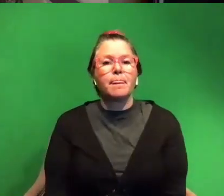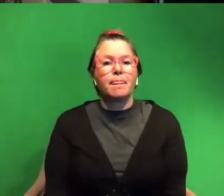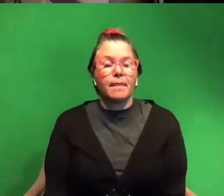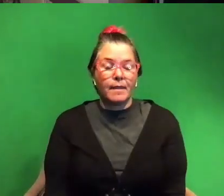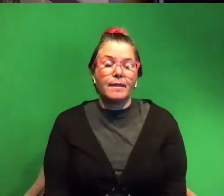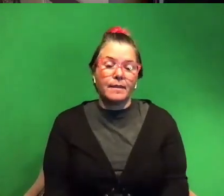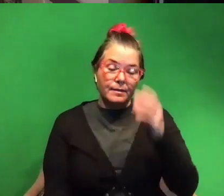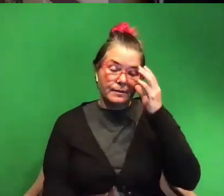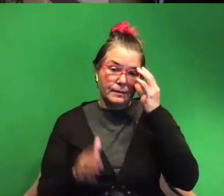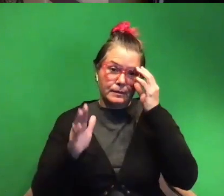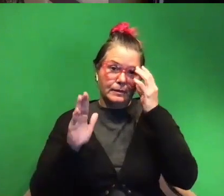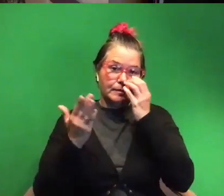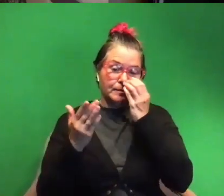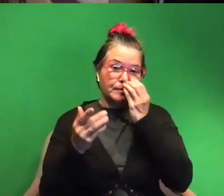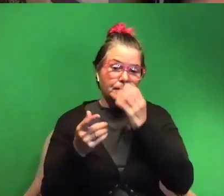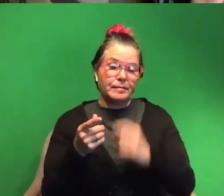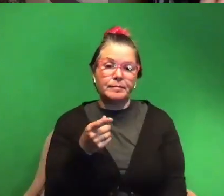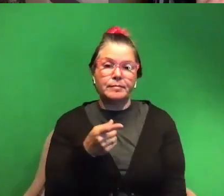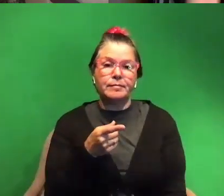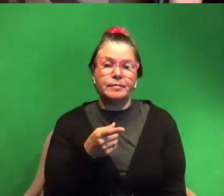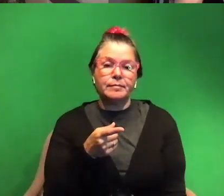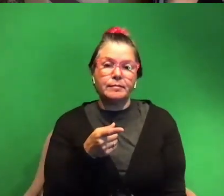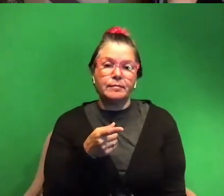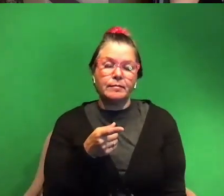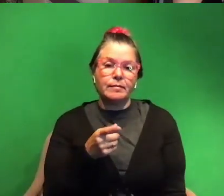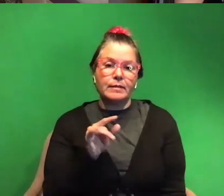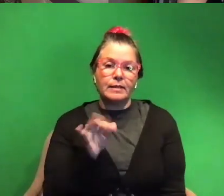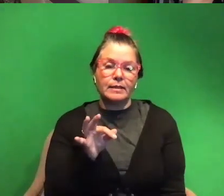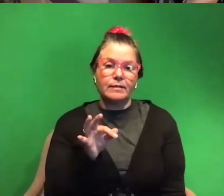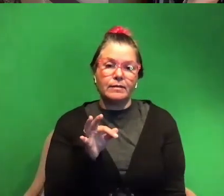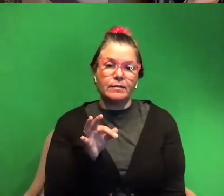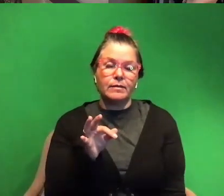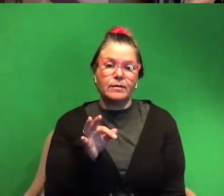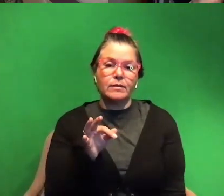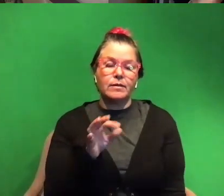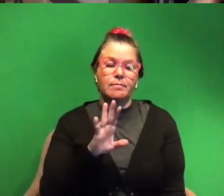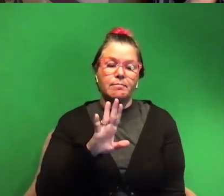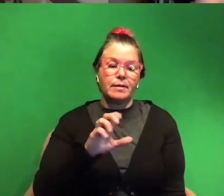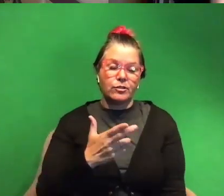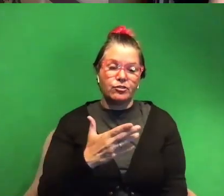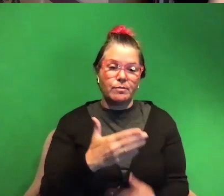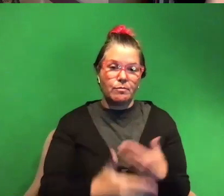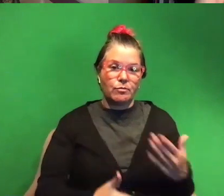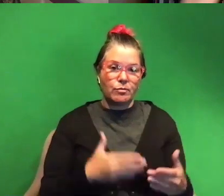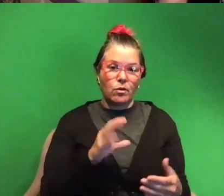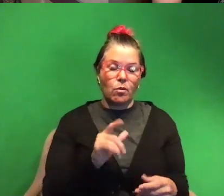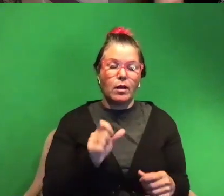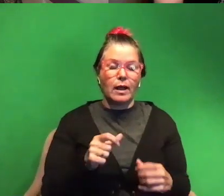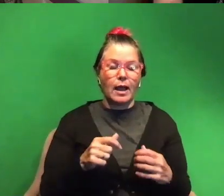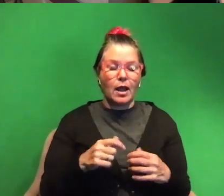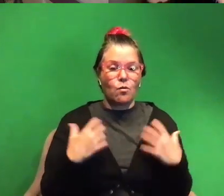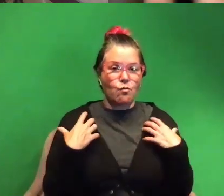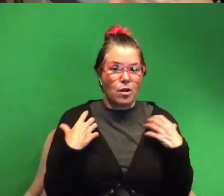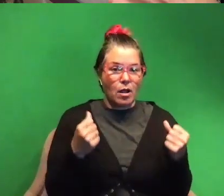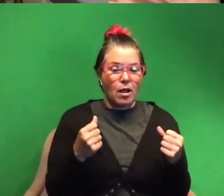Yeah, so it sounds like that if we're going through the bleaching process, corals can start to recover as long as they